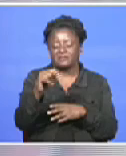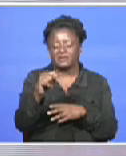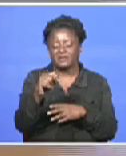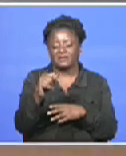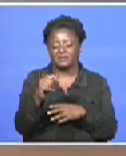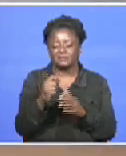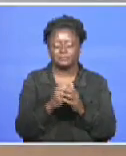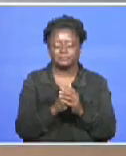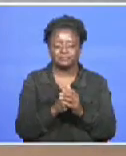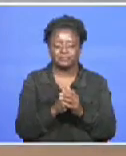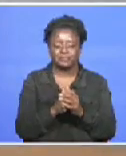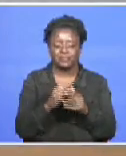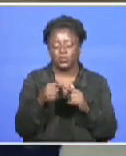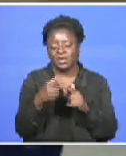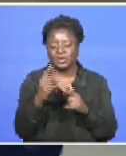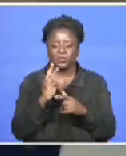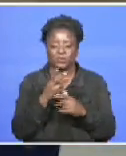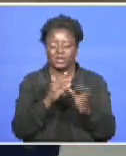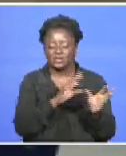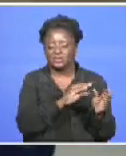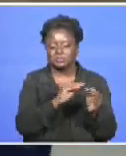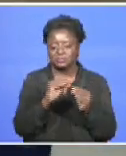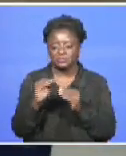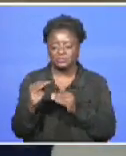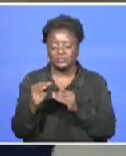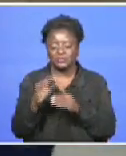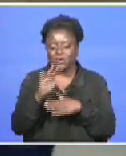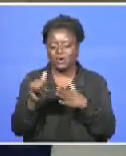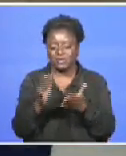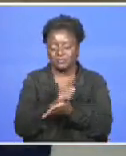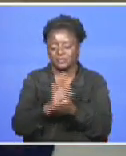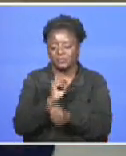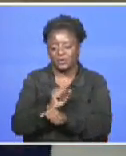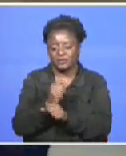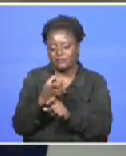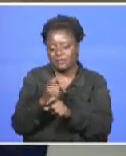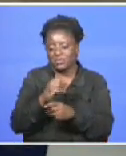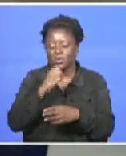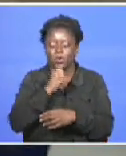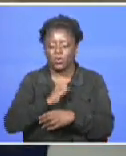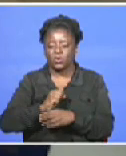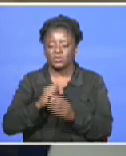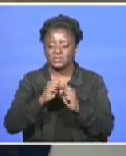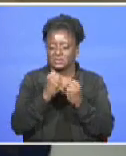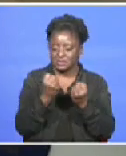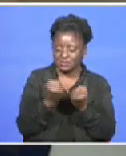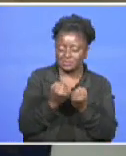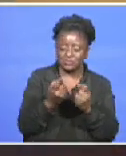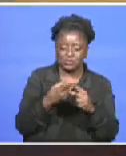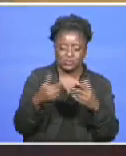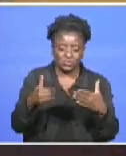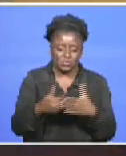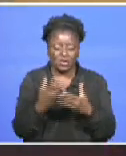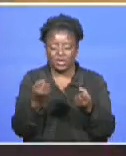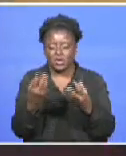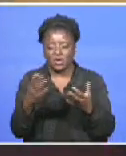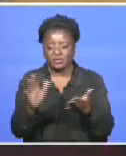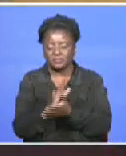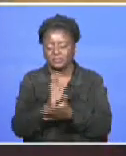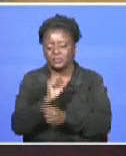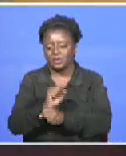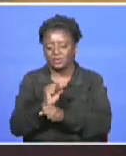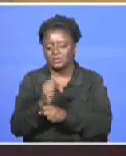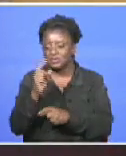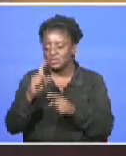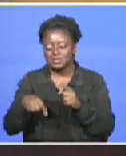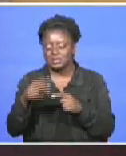When we migrated all of the documentation from the old system over into the new, a lot of the documents weren't